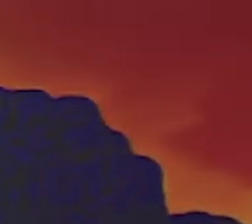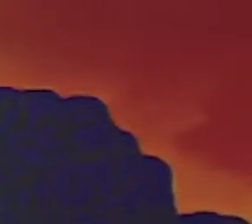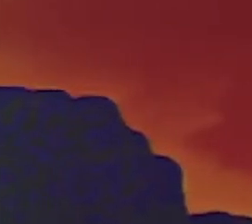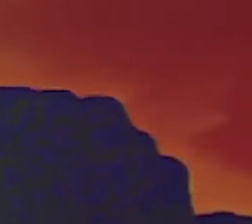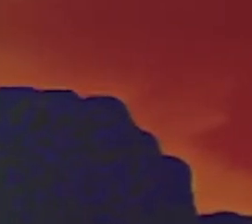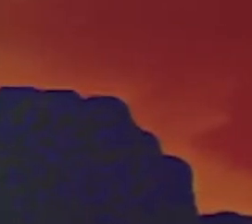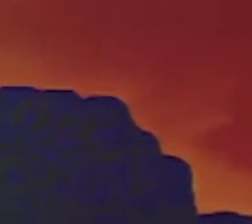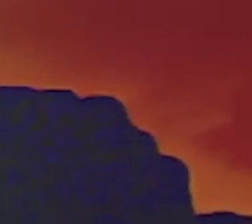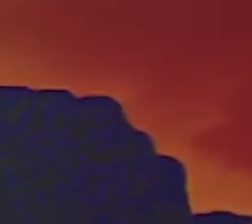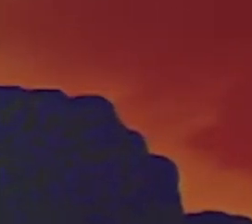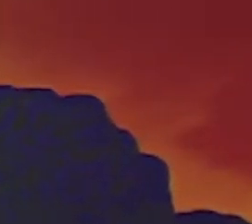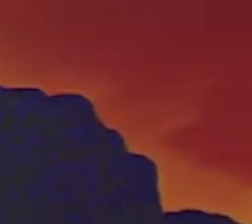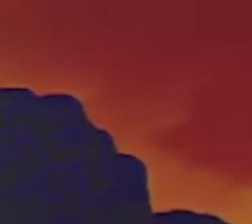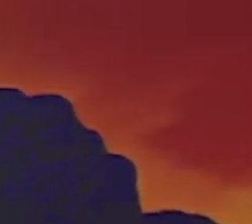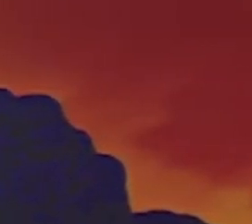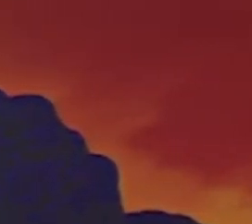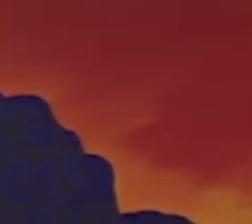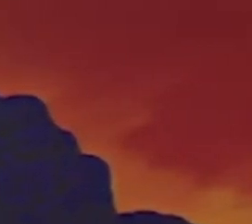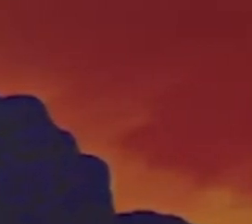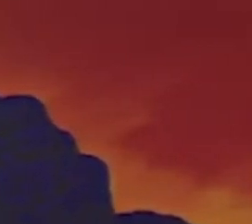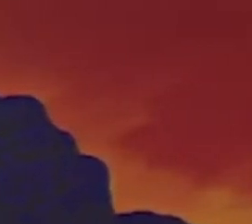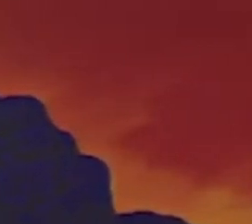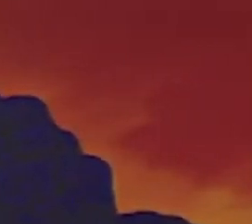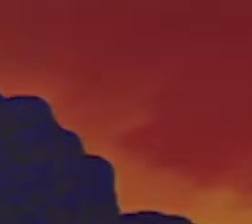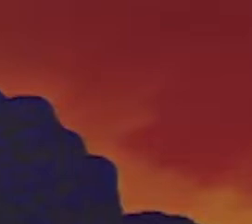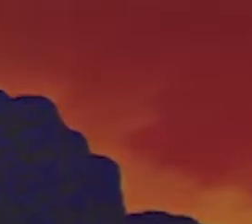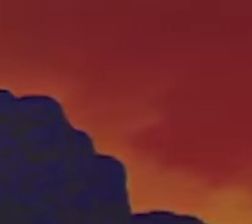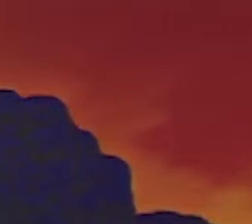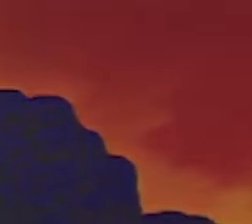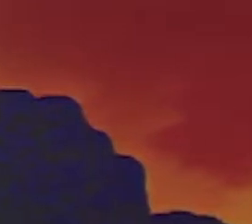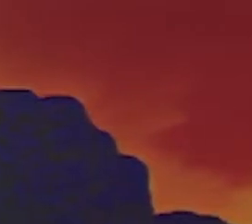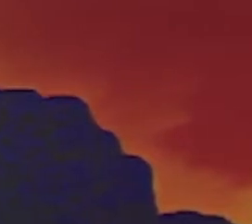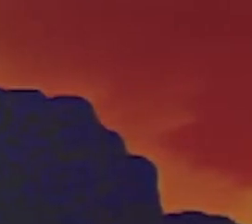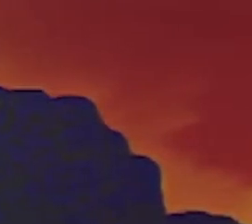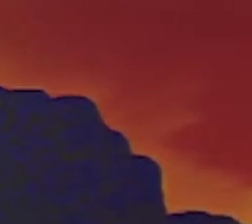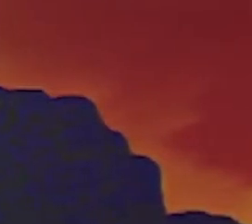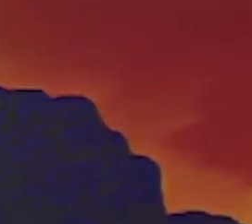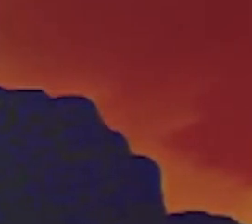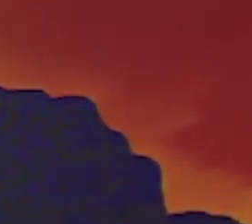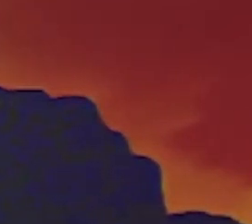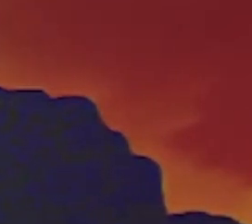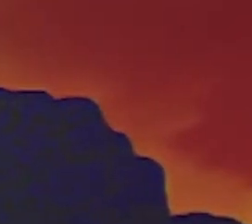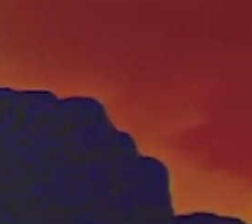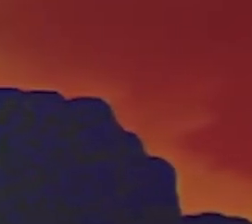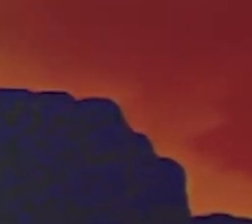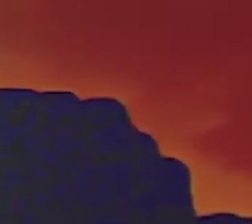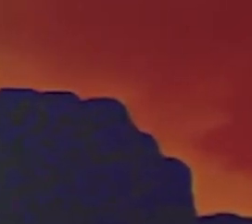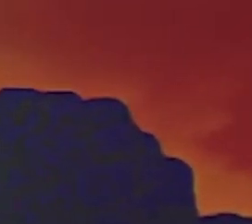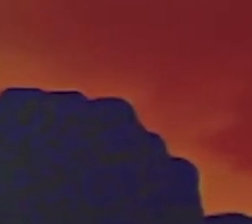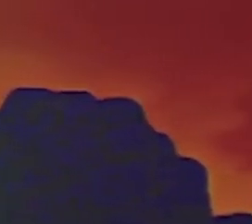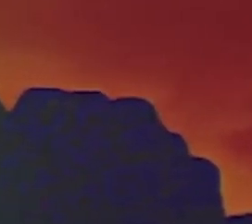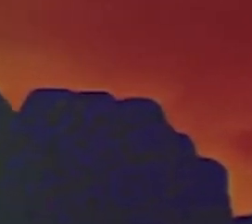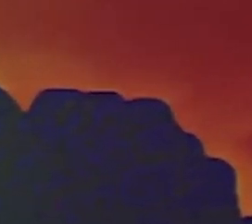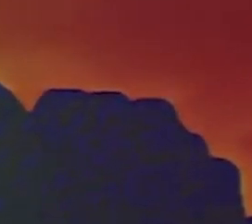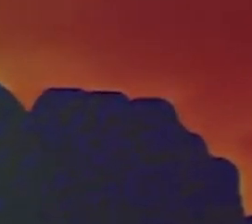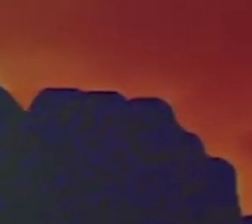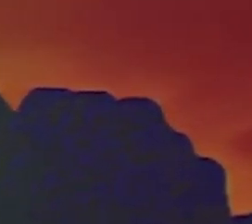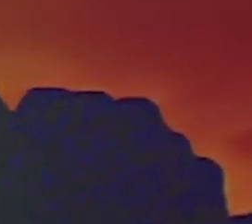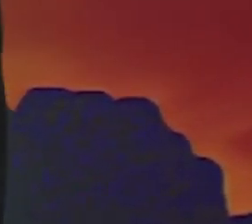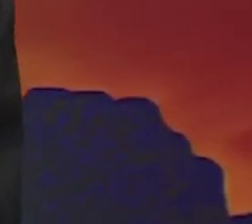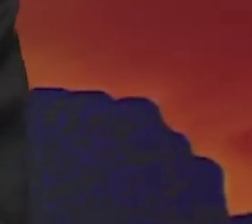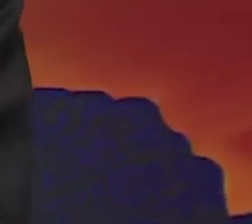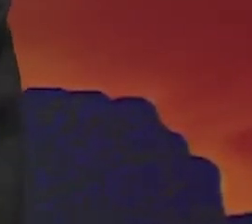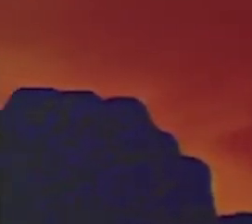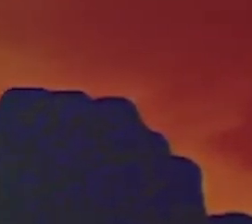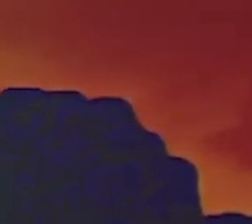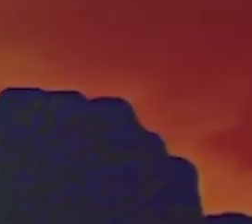powerful way. And of course, throughout East and West Kenya, we see God working. Somalia and